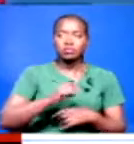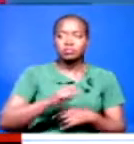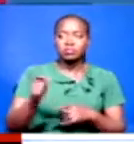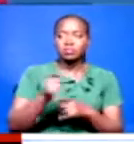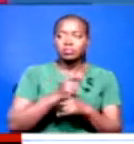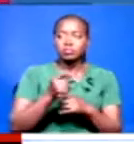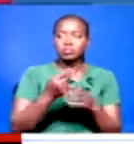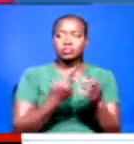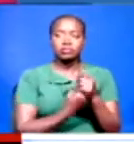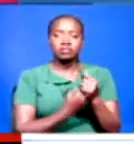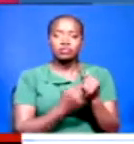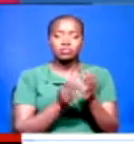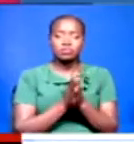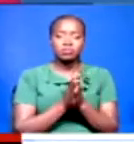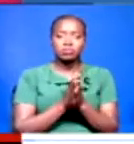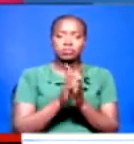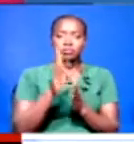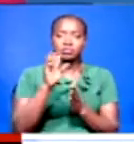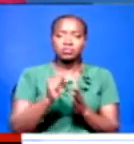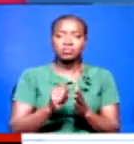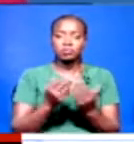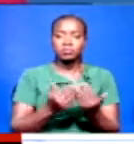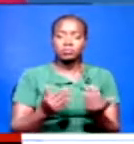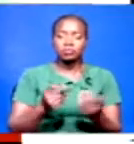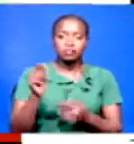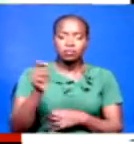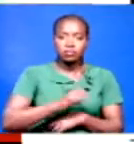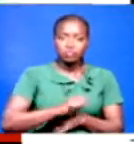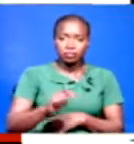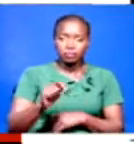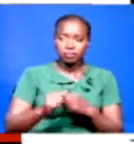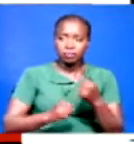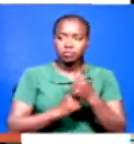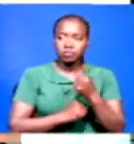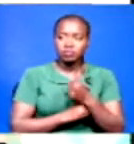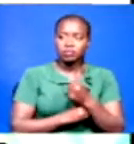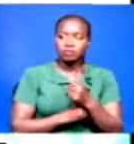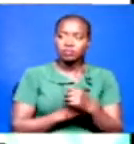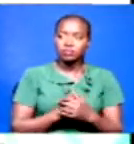partnership with the U.S. Kids Golf Foundation. For Sunday Express, I'm Daniel Mwendwa.